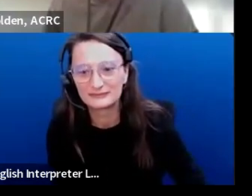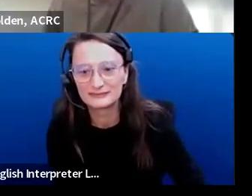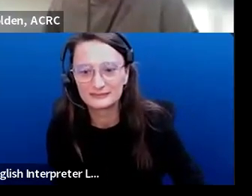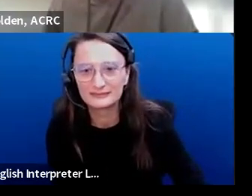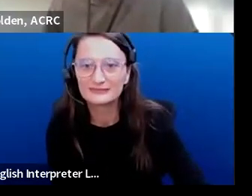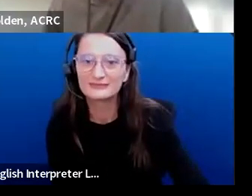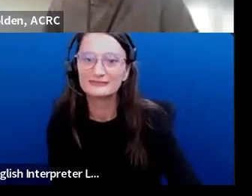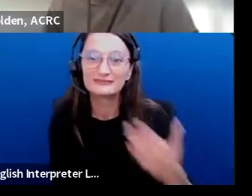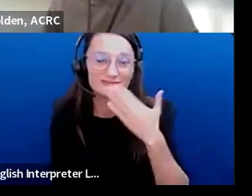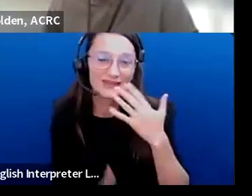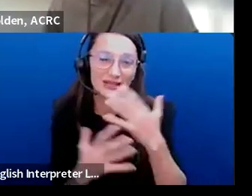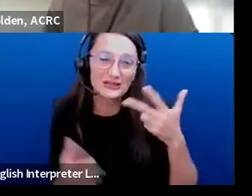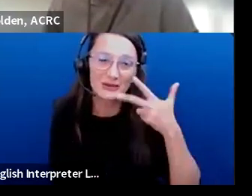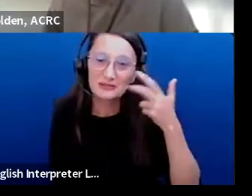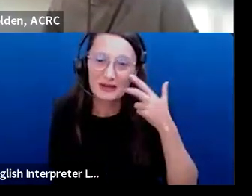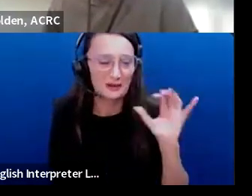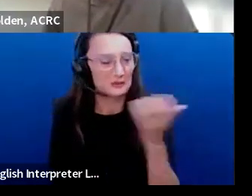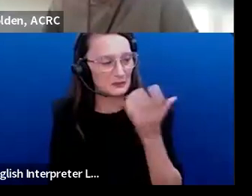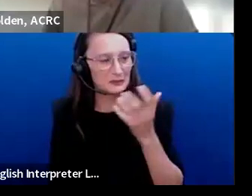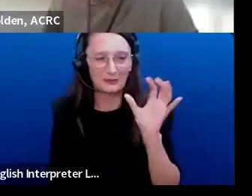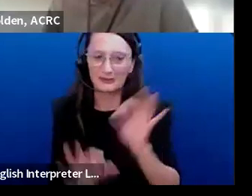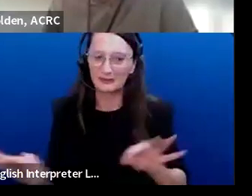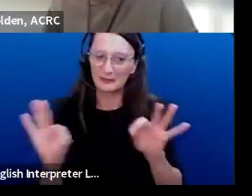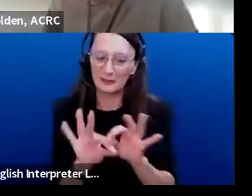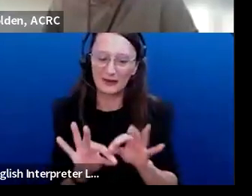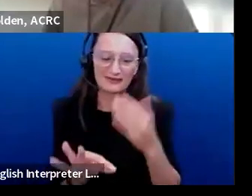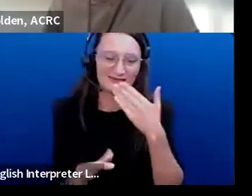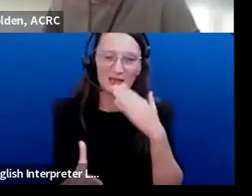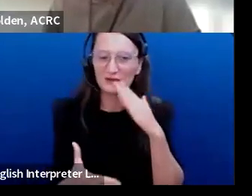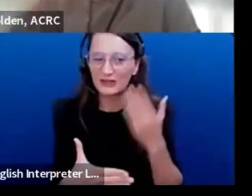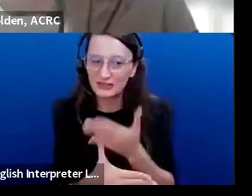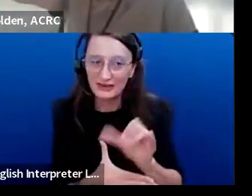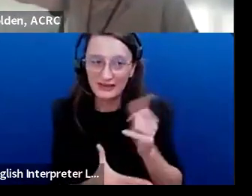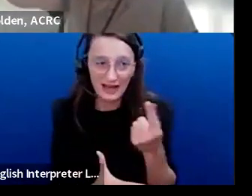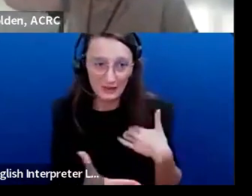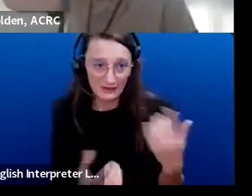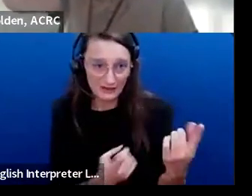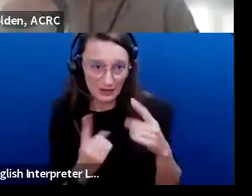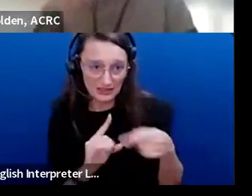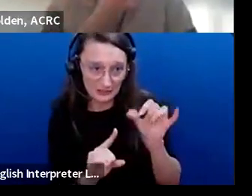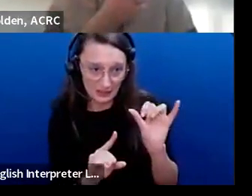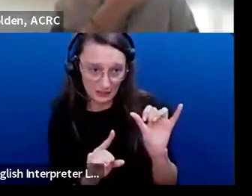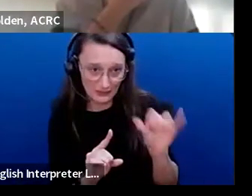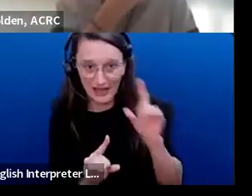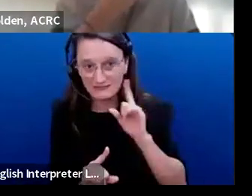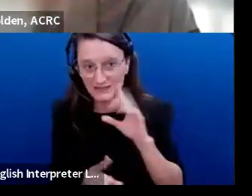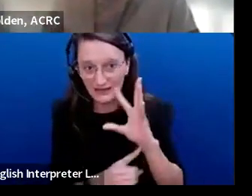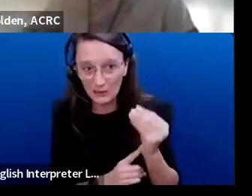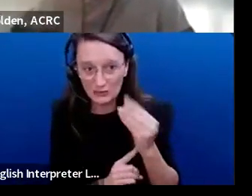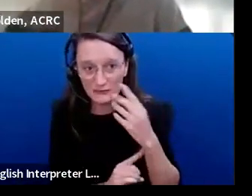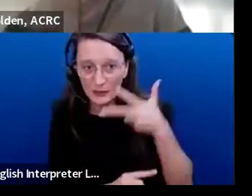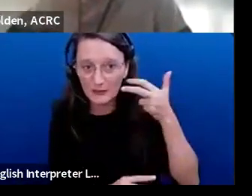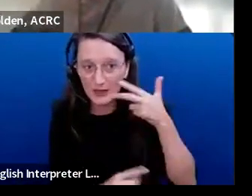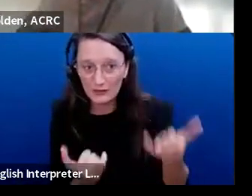you so much, Michael. So important, right? Thank you so much for sharing. Does anybody have any questions about the deaf culture for Michael this morning?